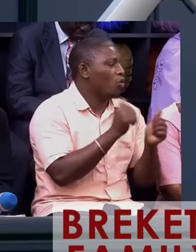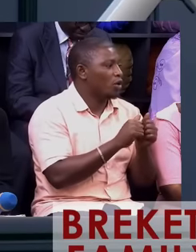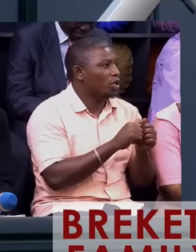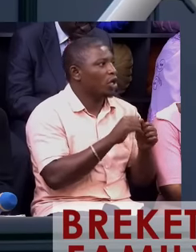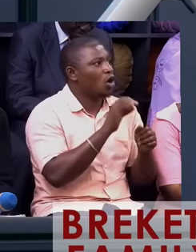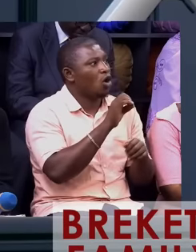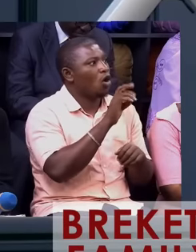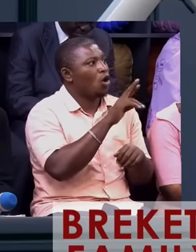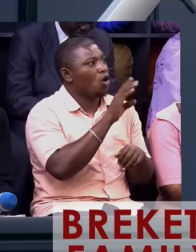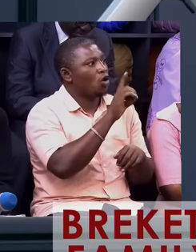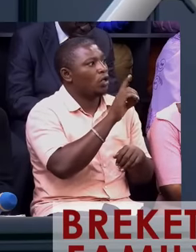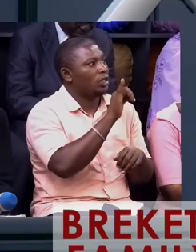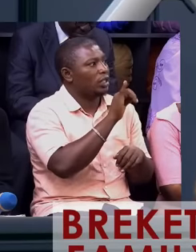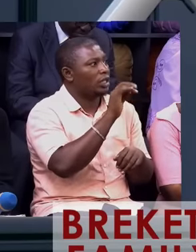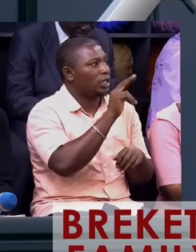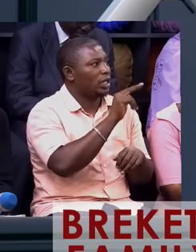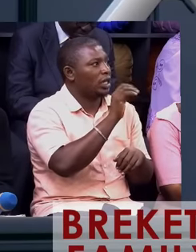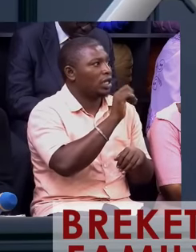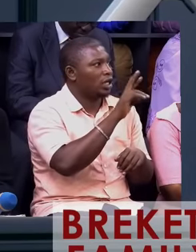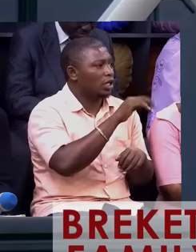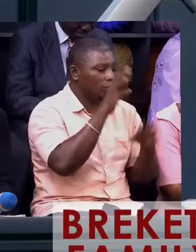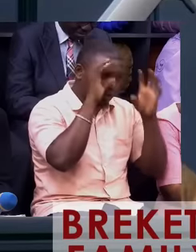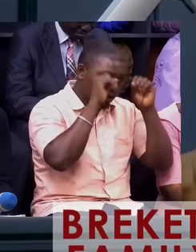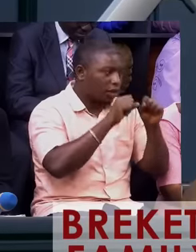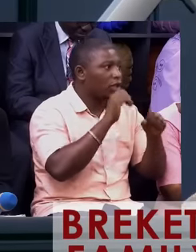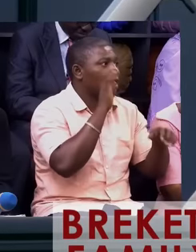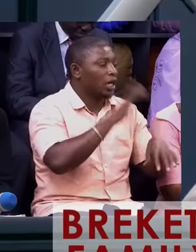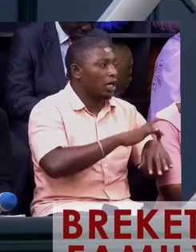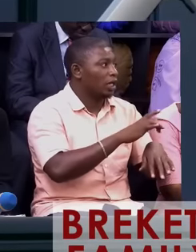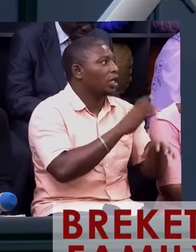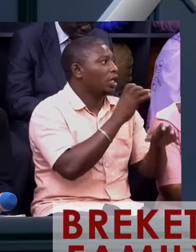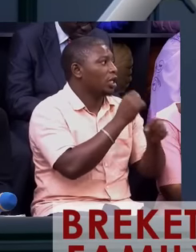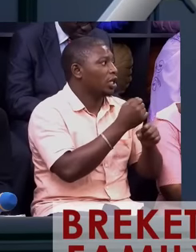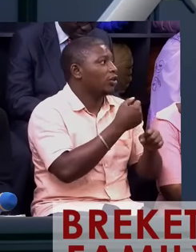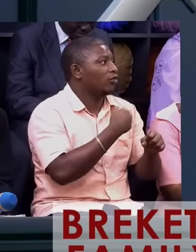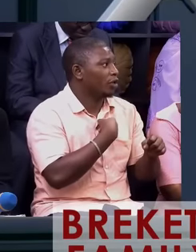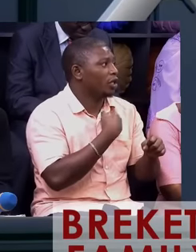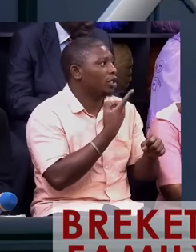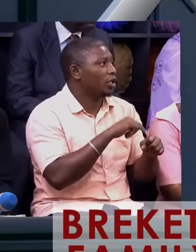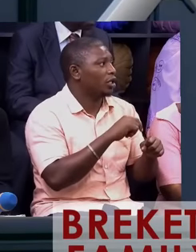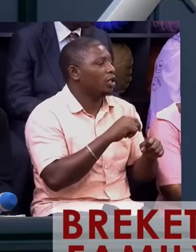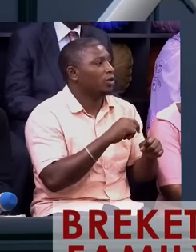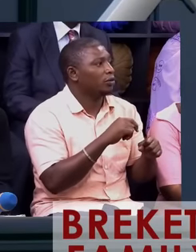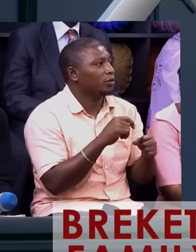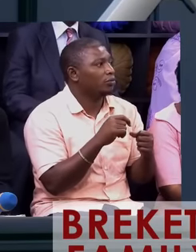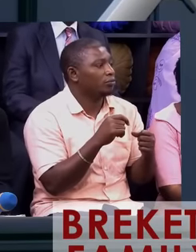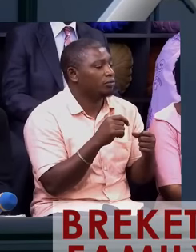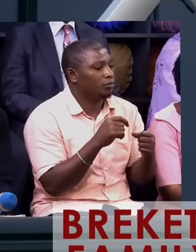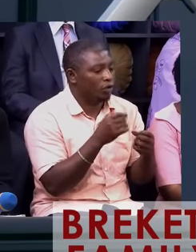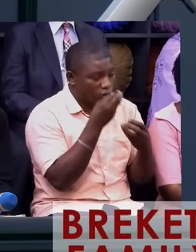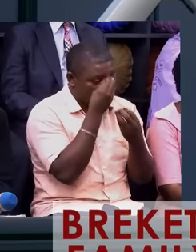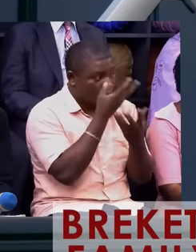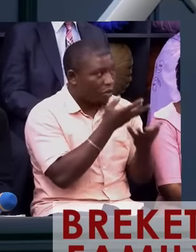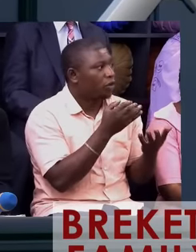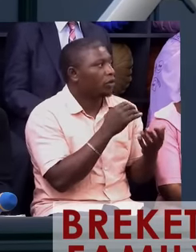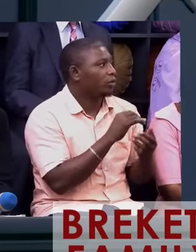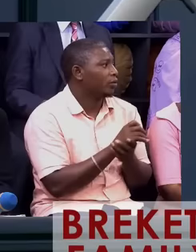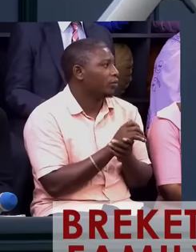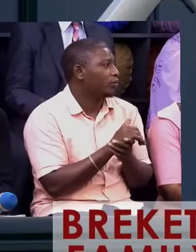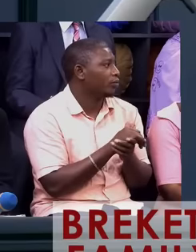click there give me the information I go get them now I even open the